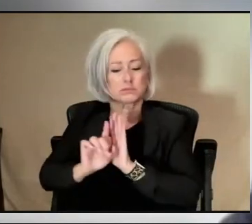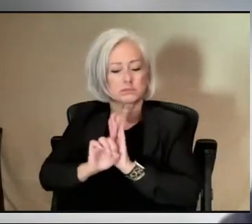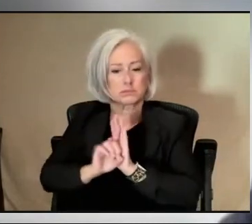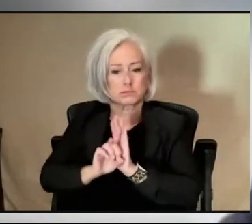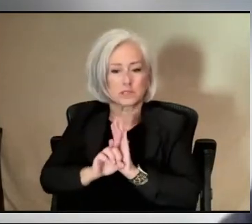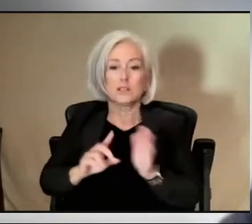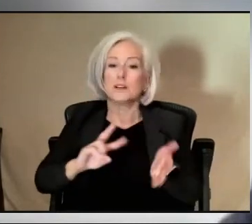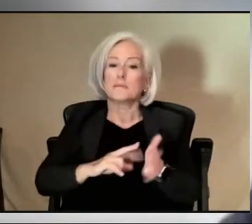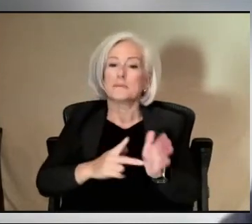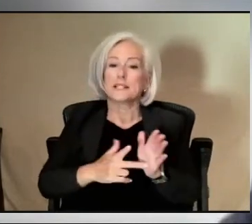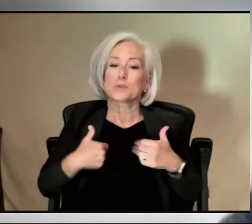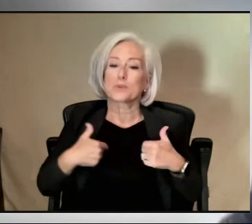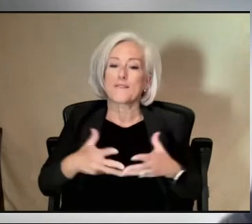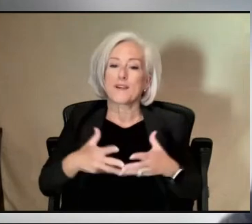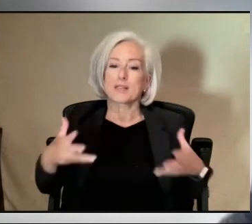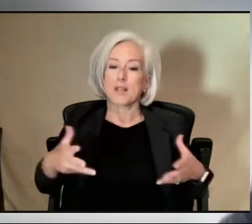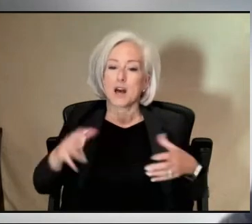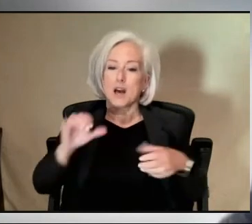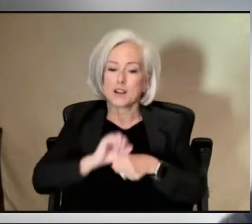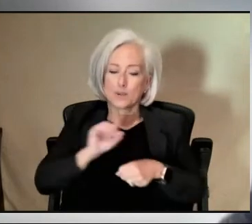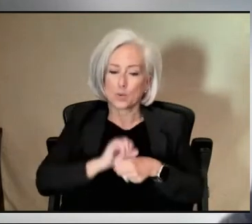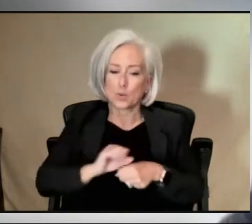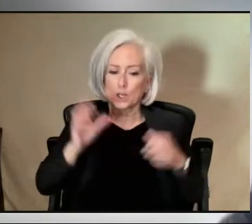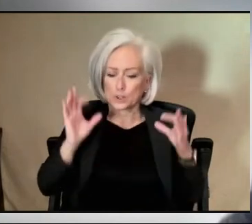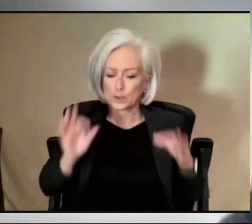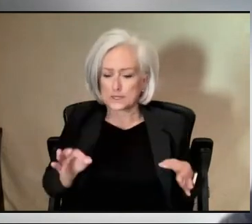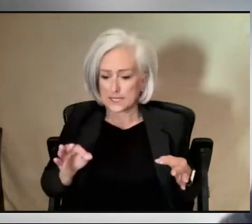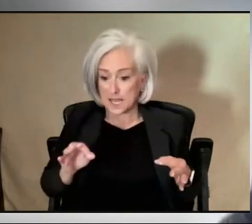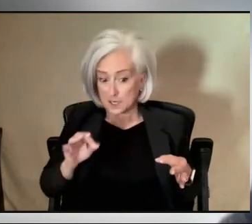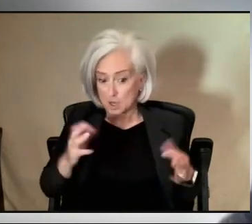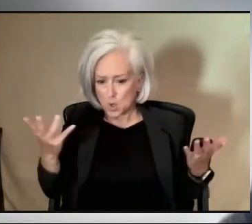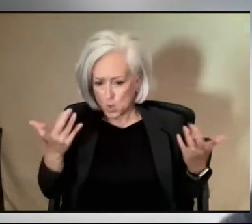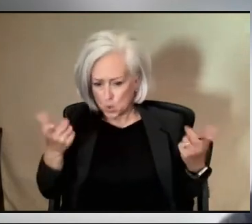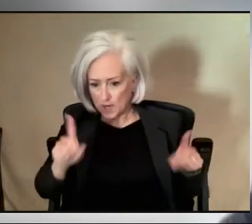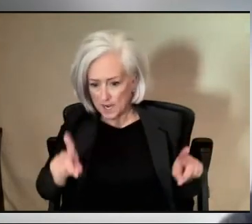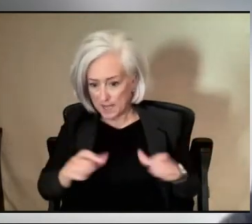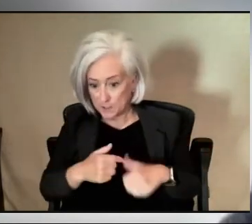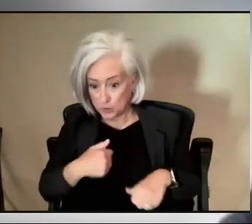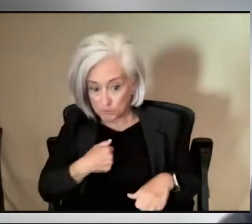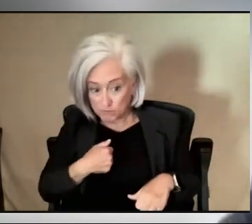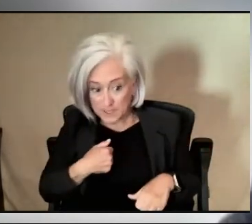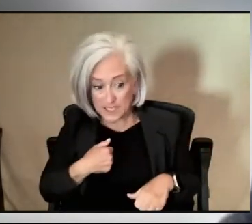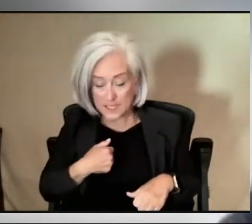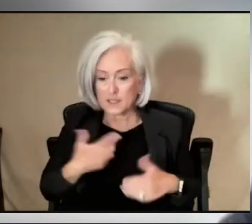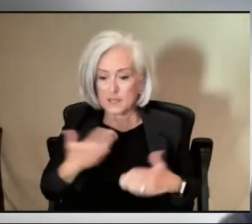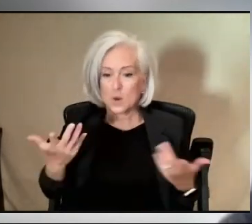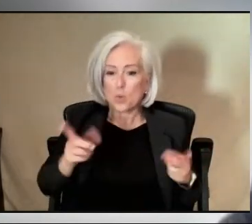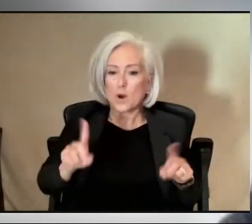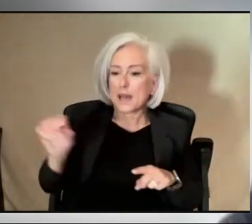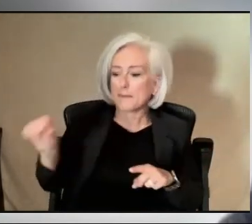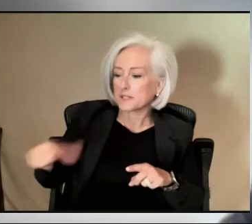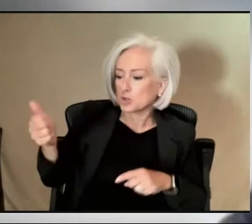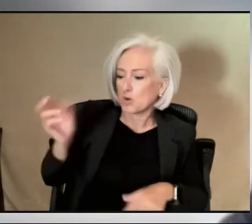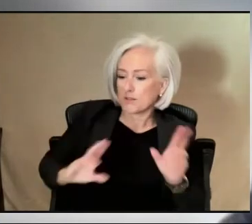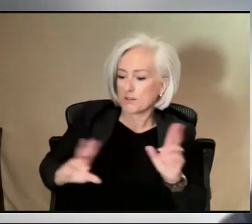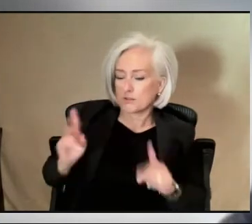determine did what happened to me and to a lot of other people, is that coincidental? Is it higher